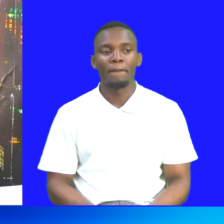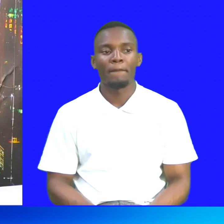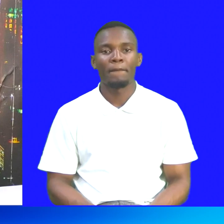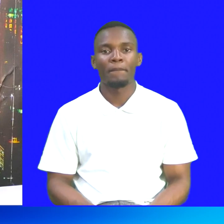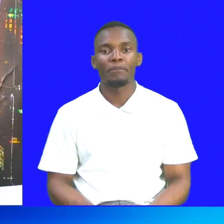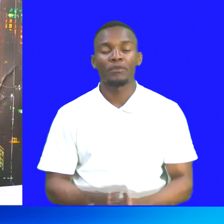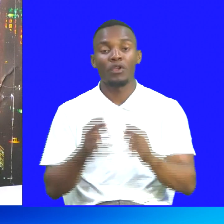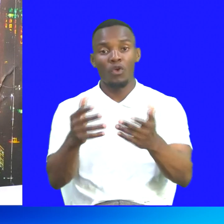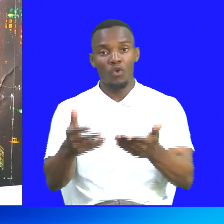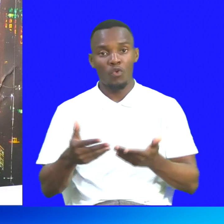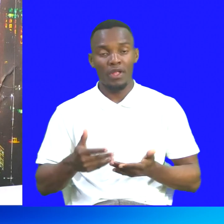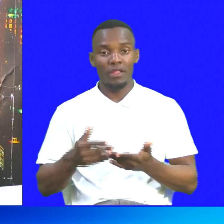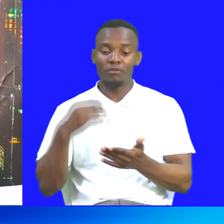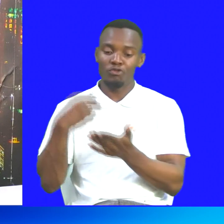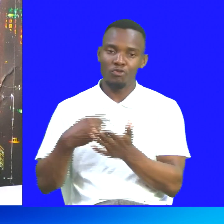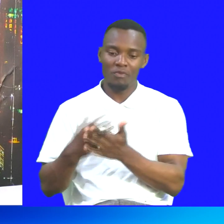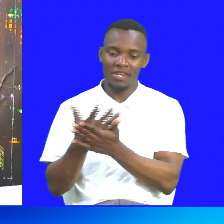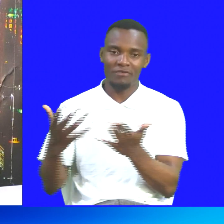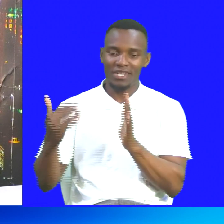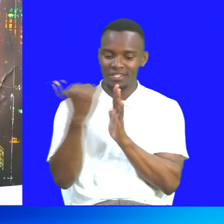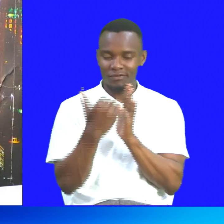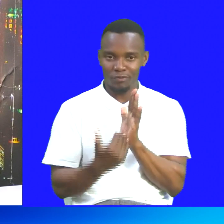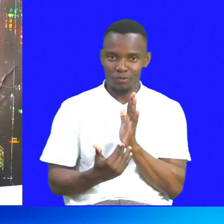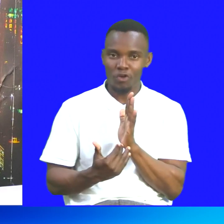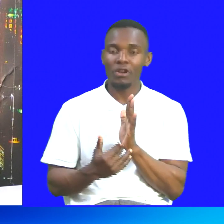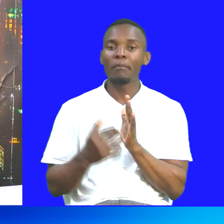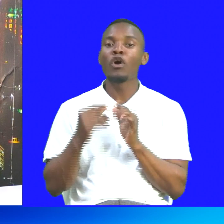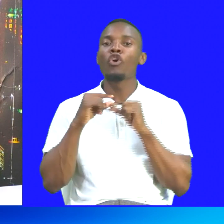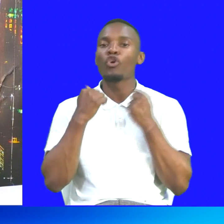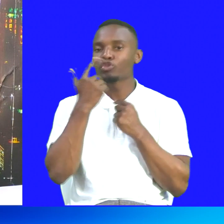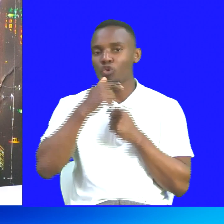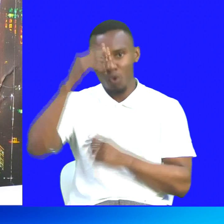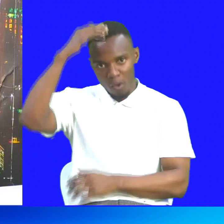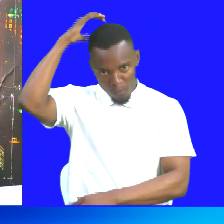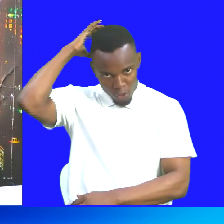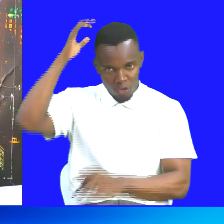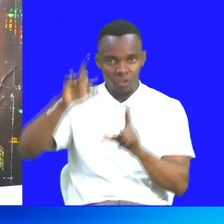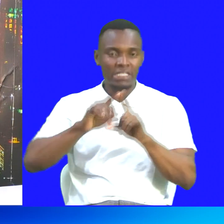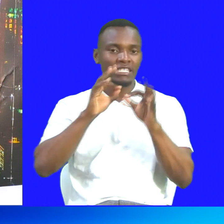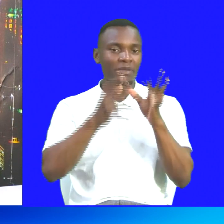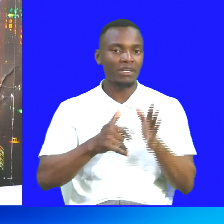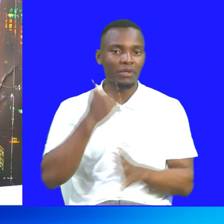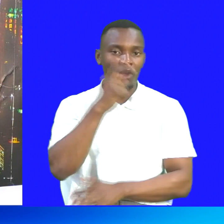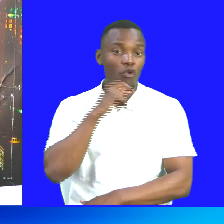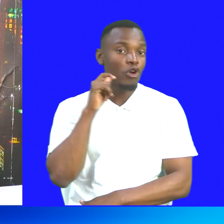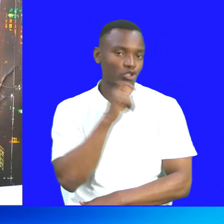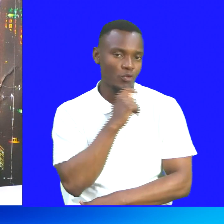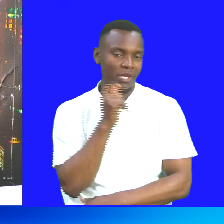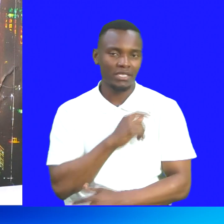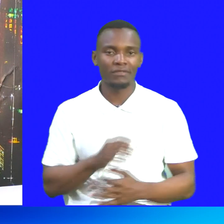All right, welcome to the Money Matters program. This is Chris MWOLOLO, and on sign language interpretation is Tobias Omondi.